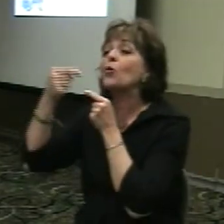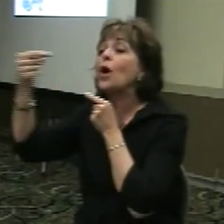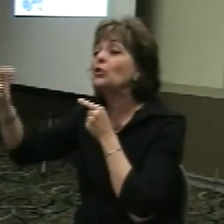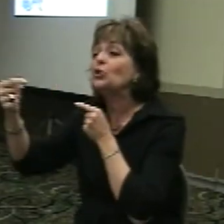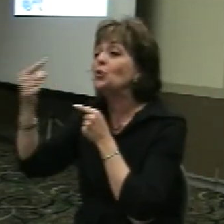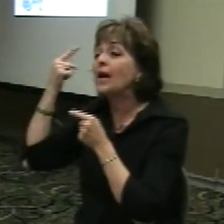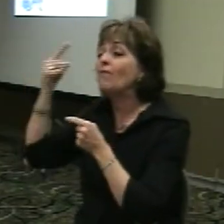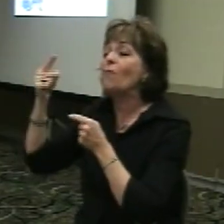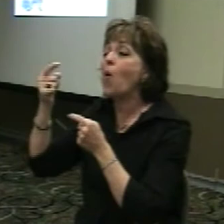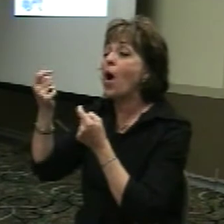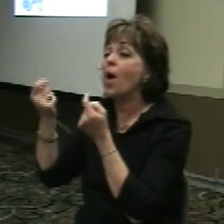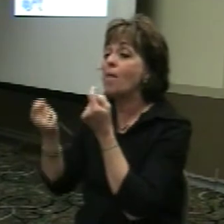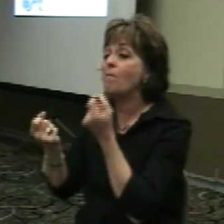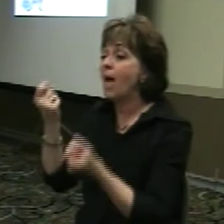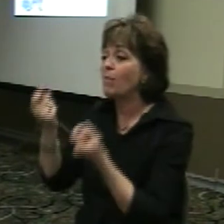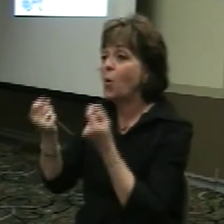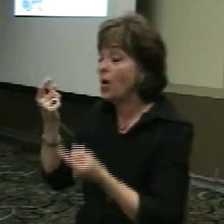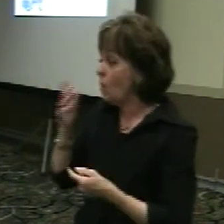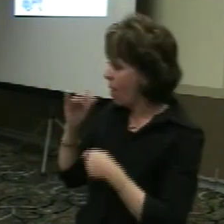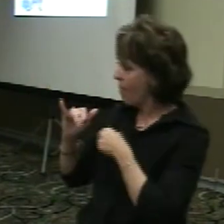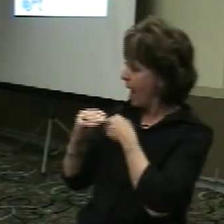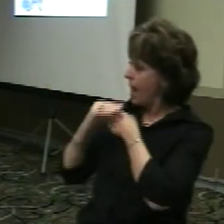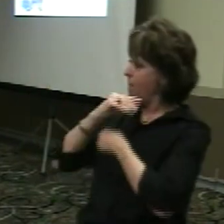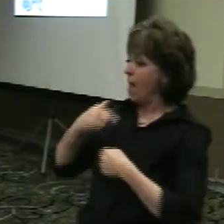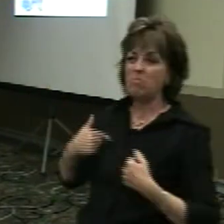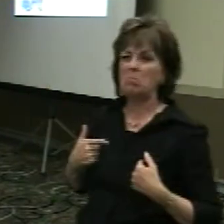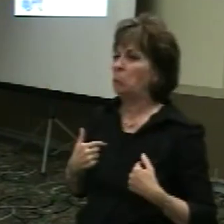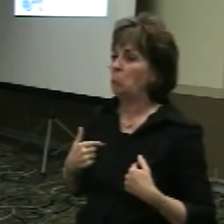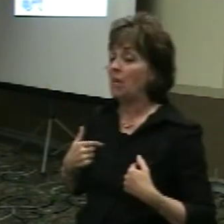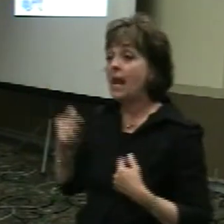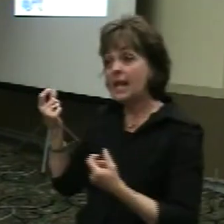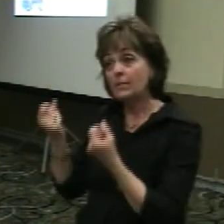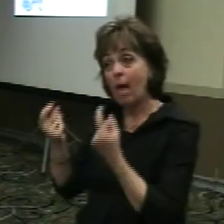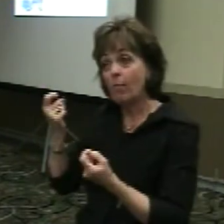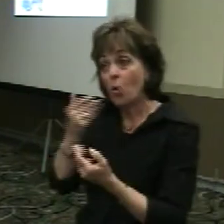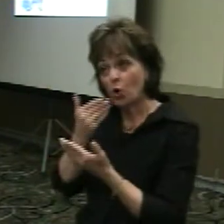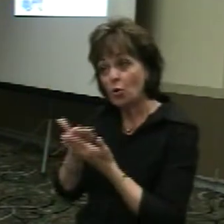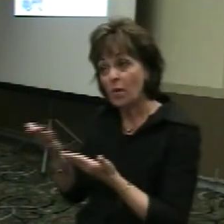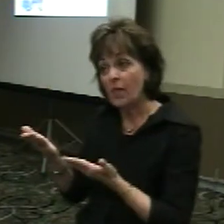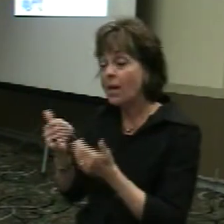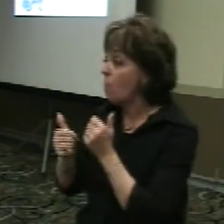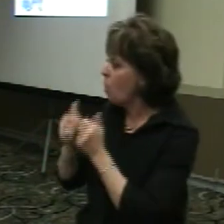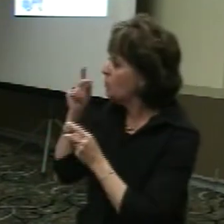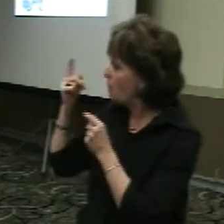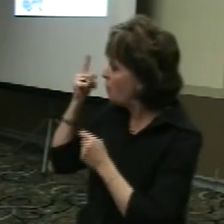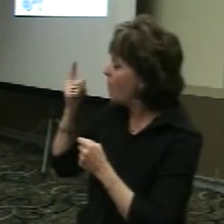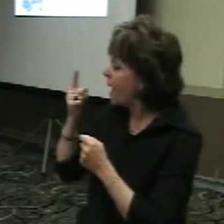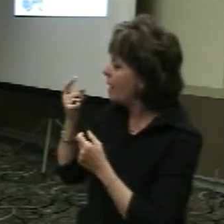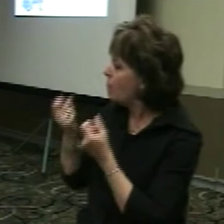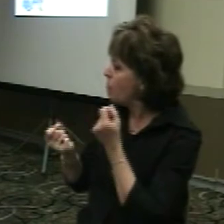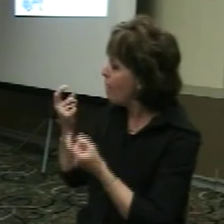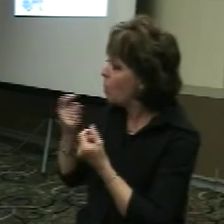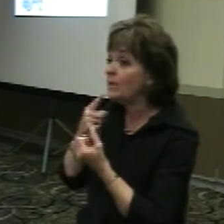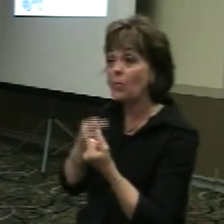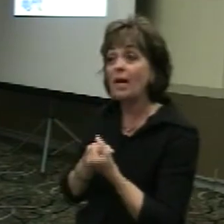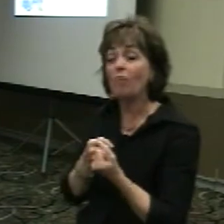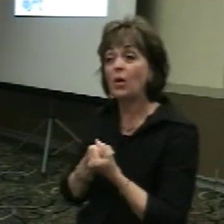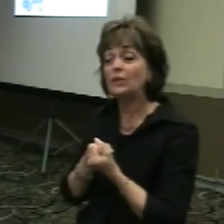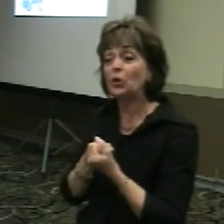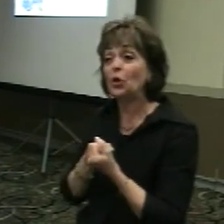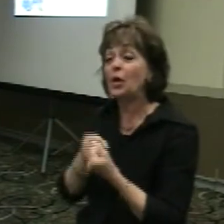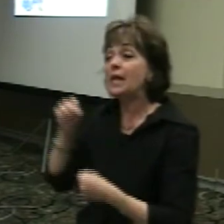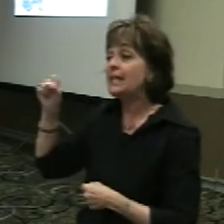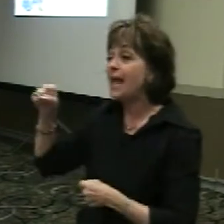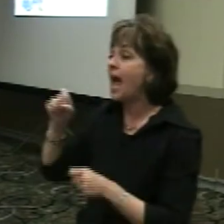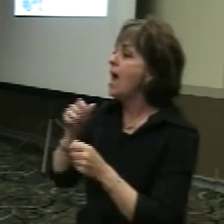popcorn. Would that have any impact on me? No. Is popcorn a good thing? Would most people think popcorn's a reinforcer? Yeah.